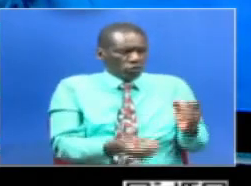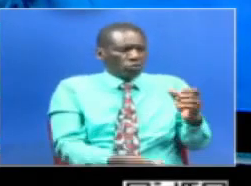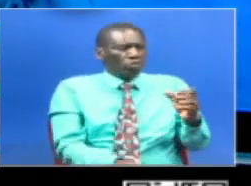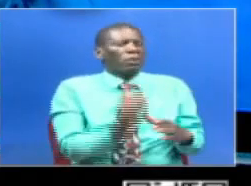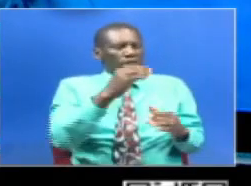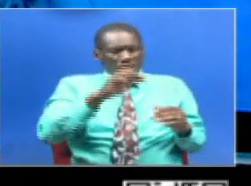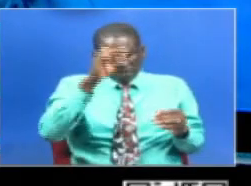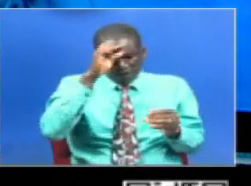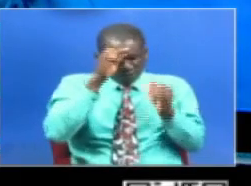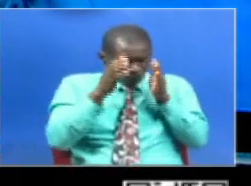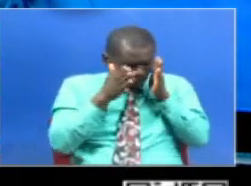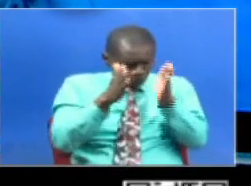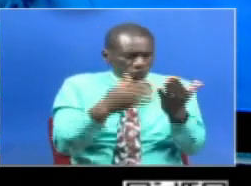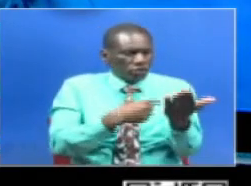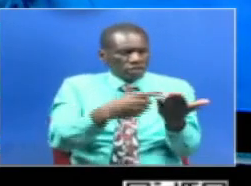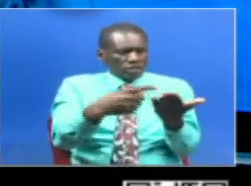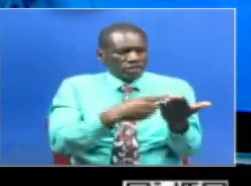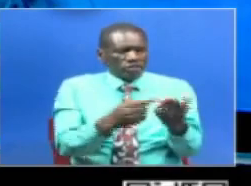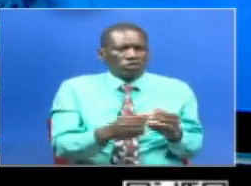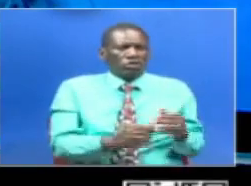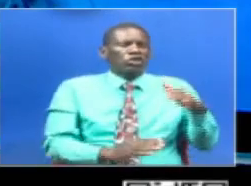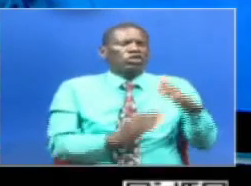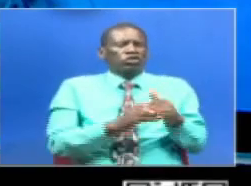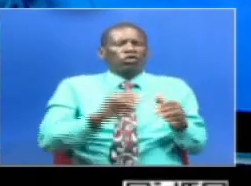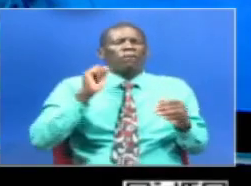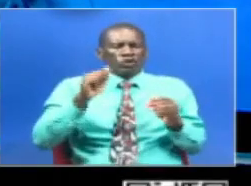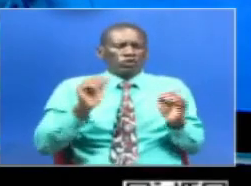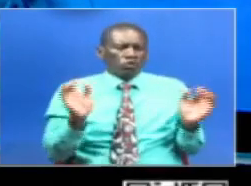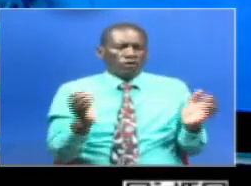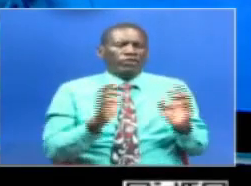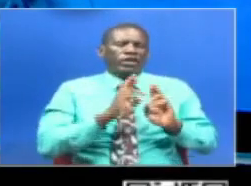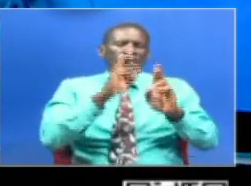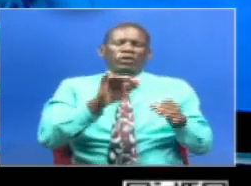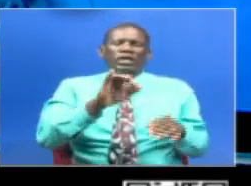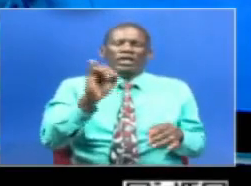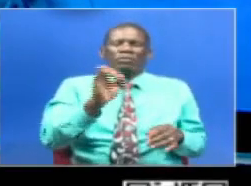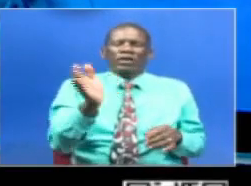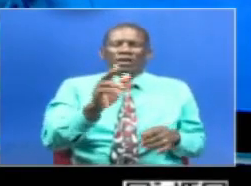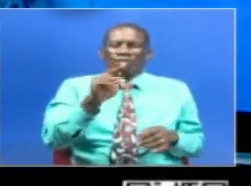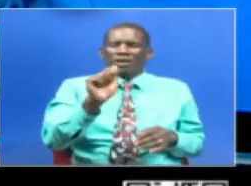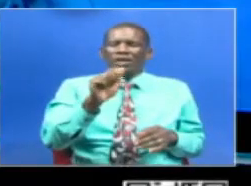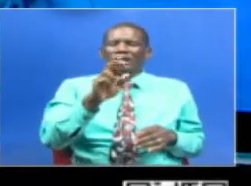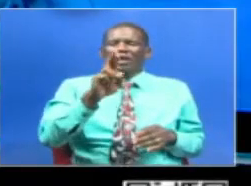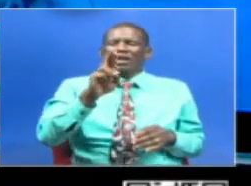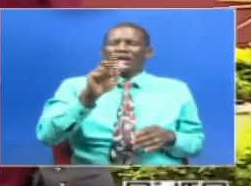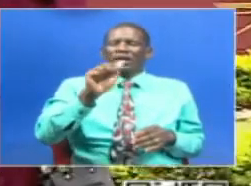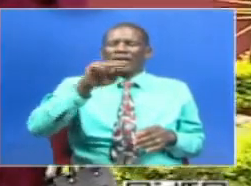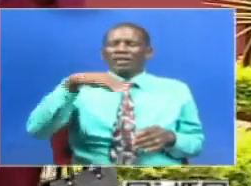commitment to their talks. Senior political affairs reporter Ibrahim Karanja with the details.